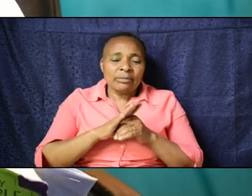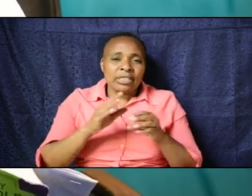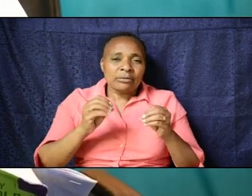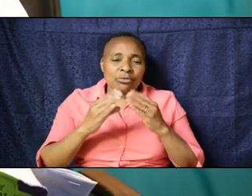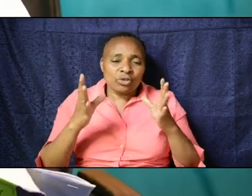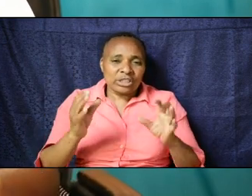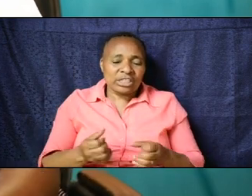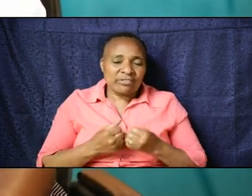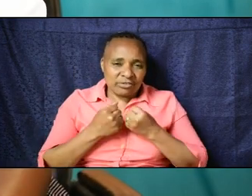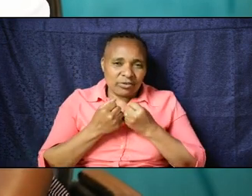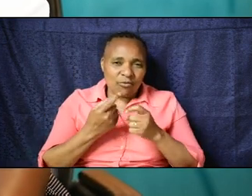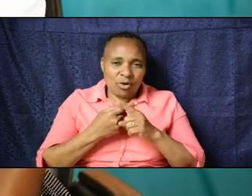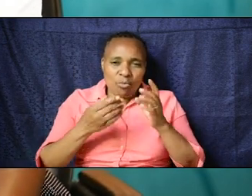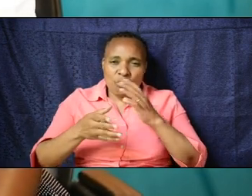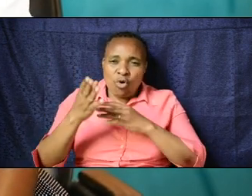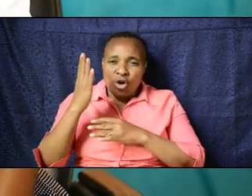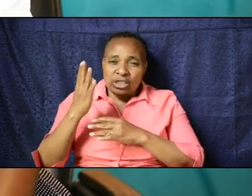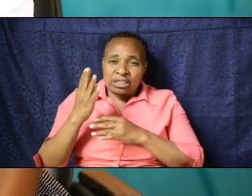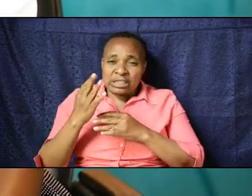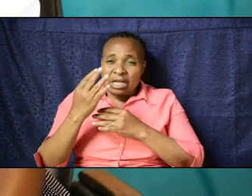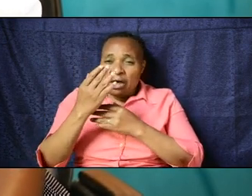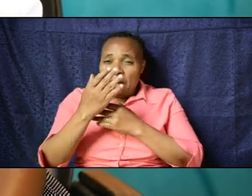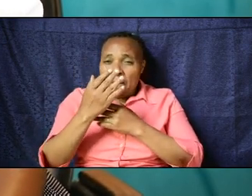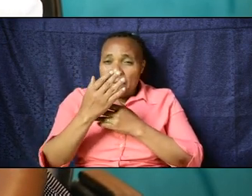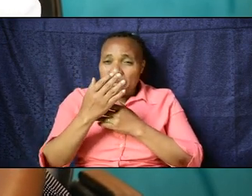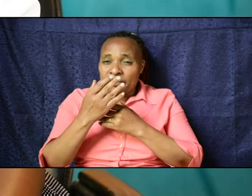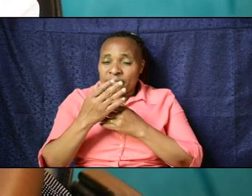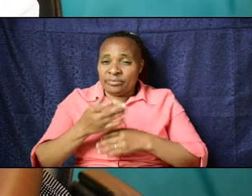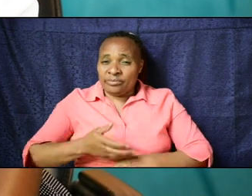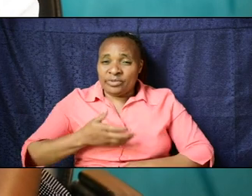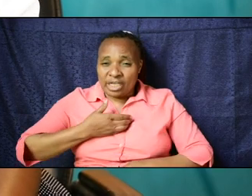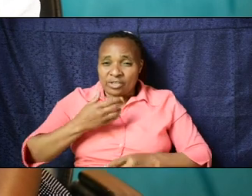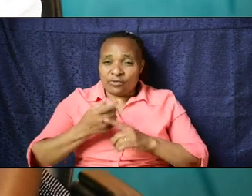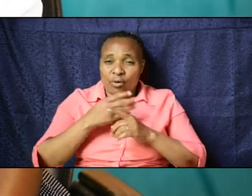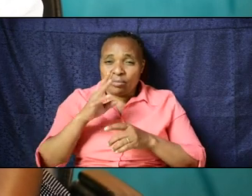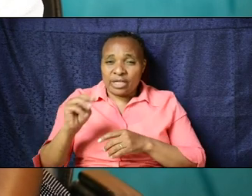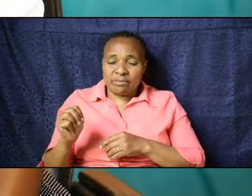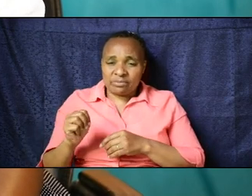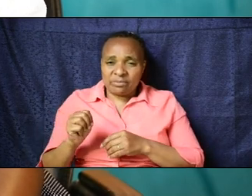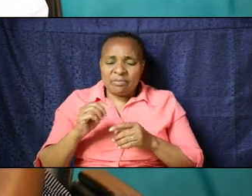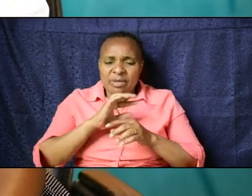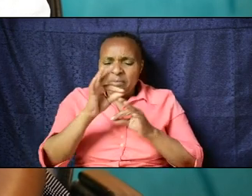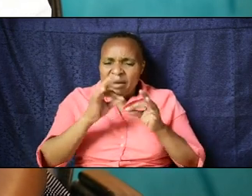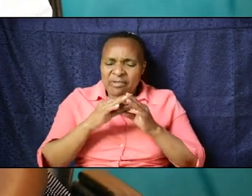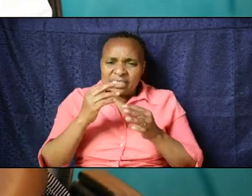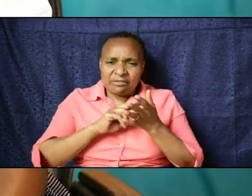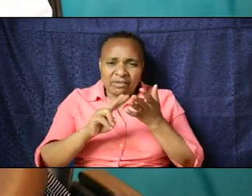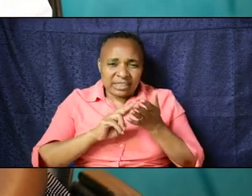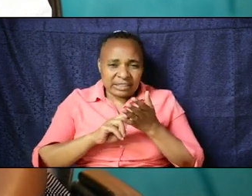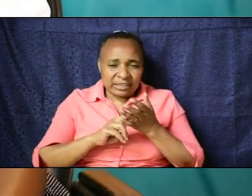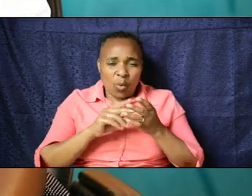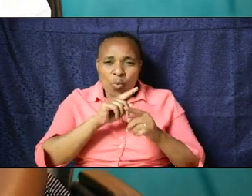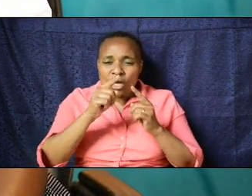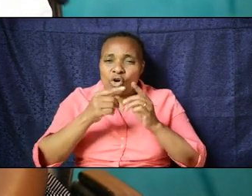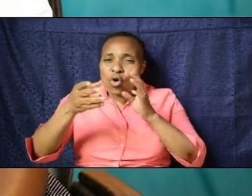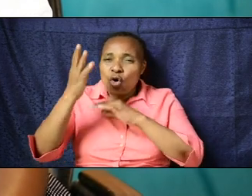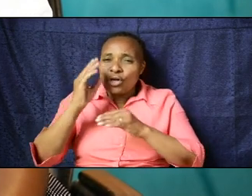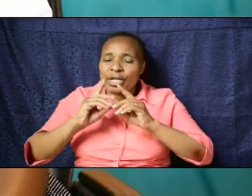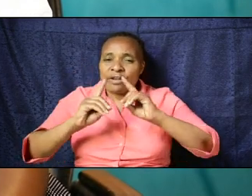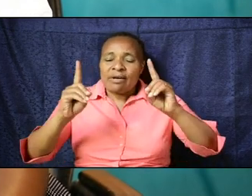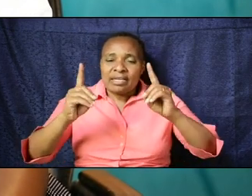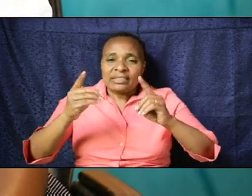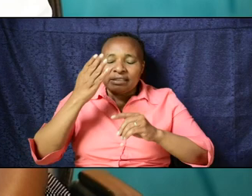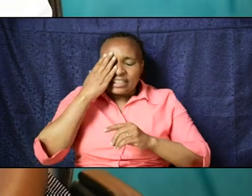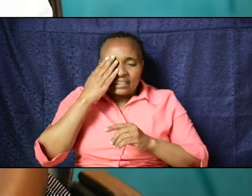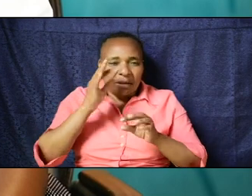God's wrath through him? Like, this reminds me of something I read in Patriarchs and Prophets. When God delivered the Israelites, they were not